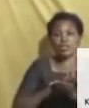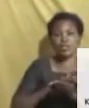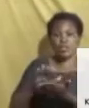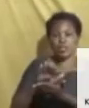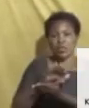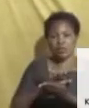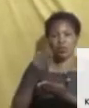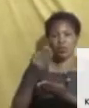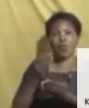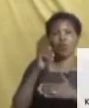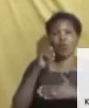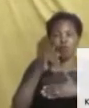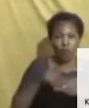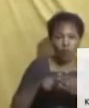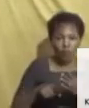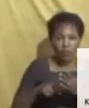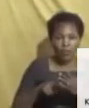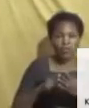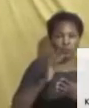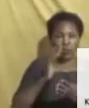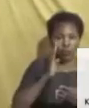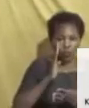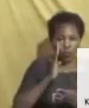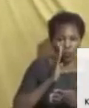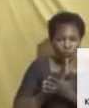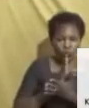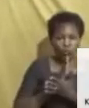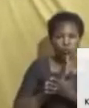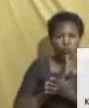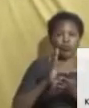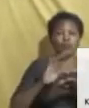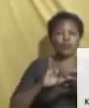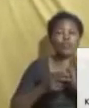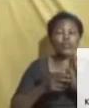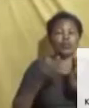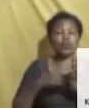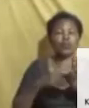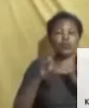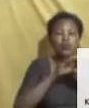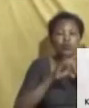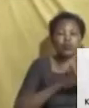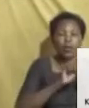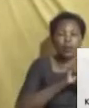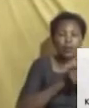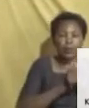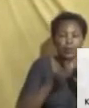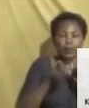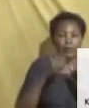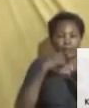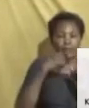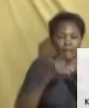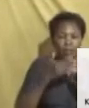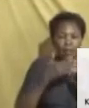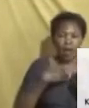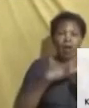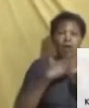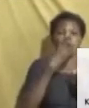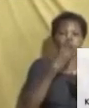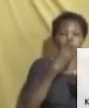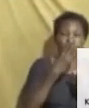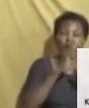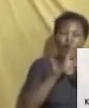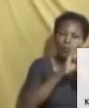of what is in actual fact a constitutional amendment. He says there are 4